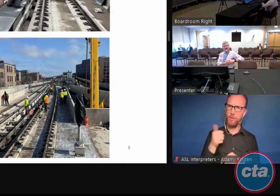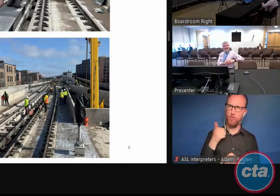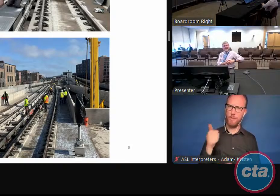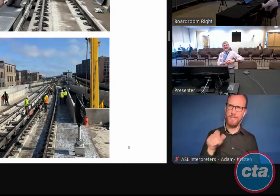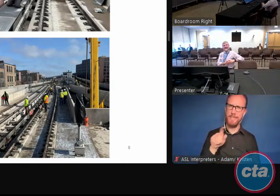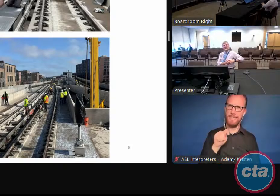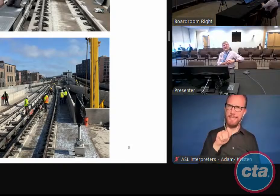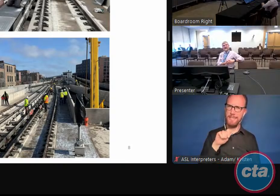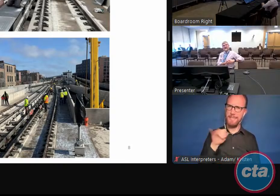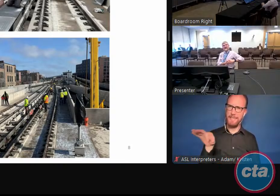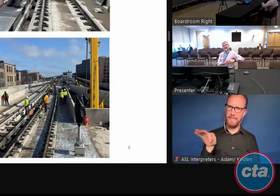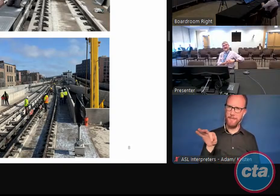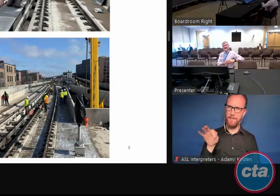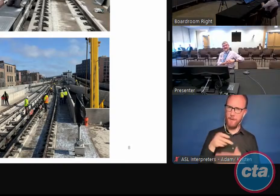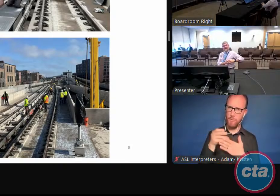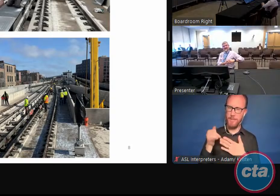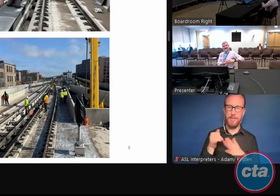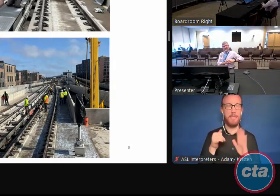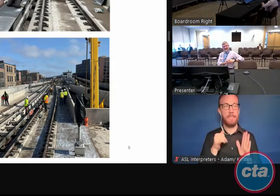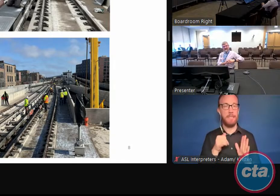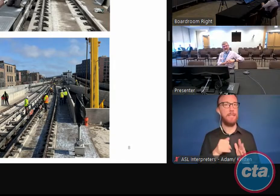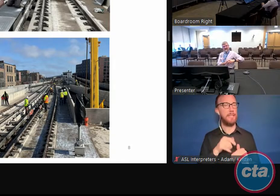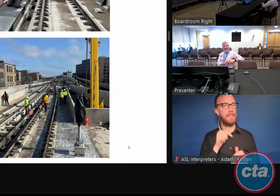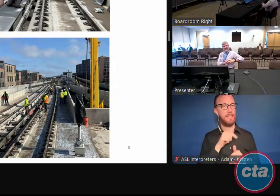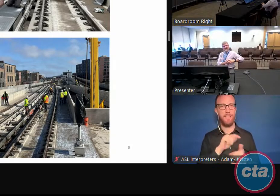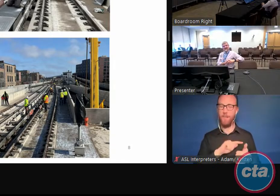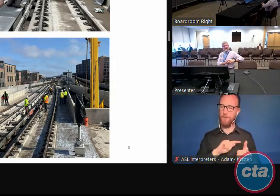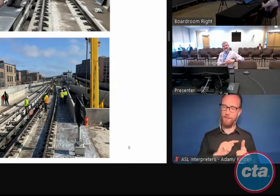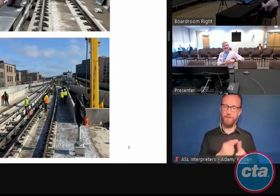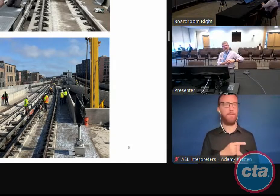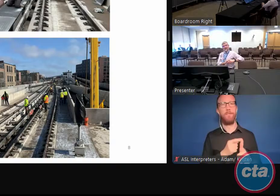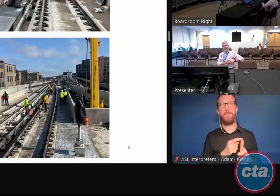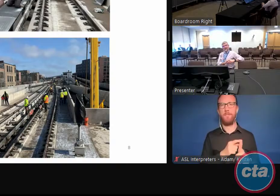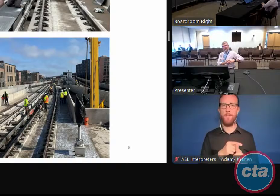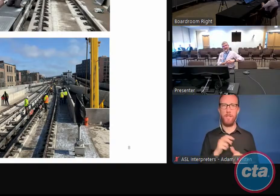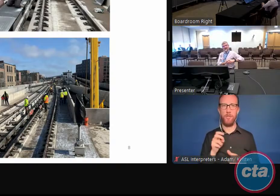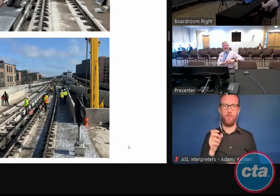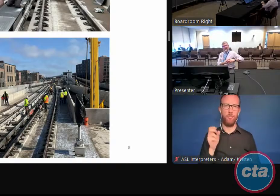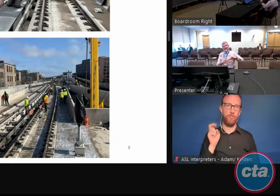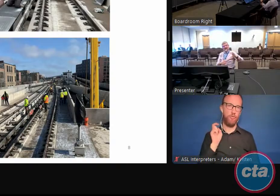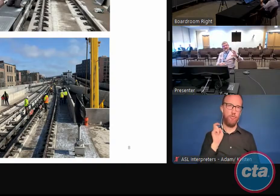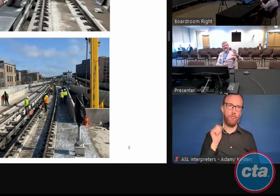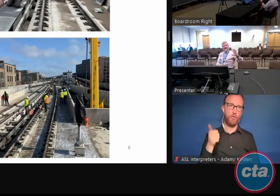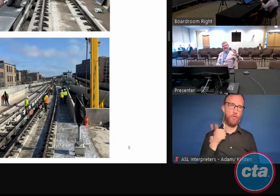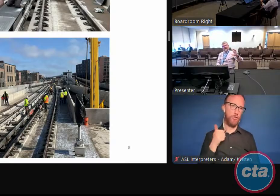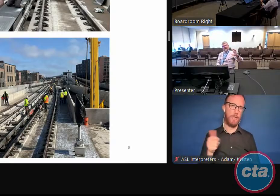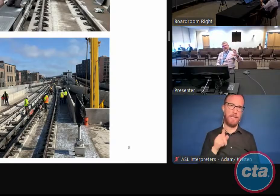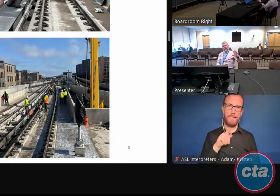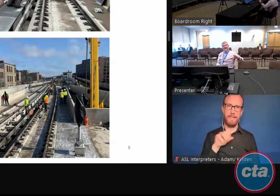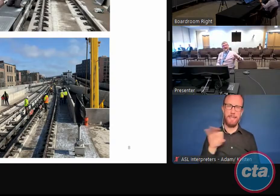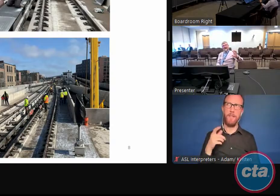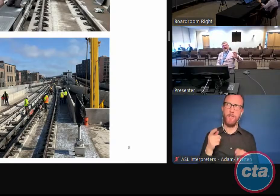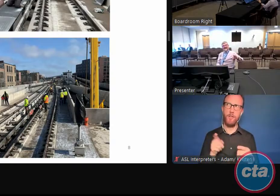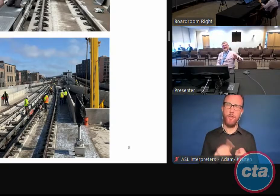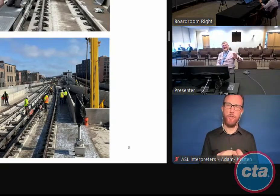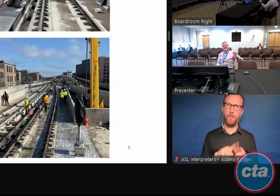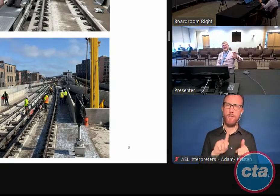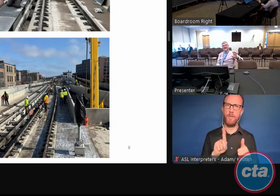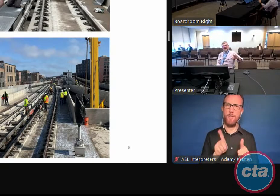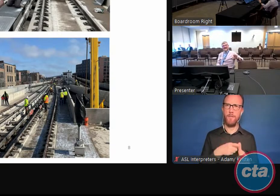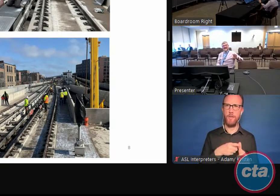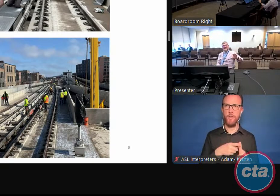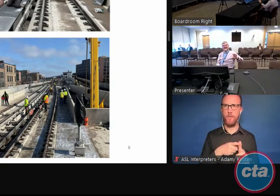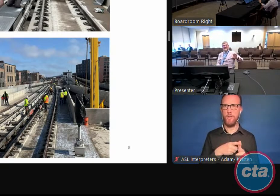It's a transit ticket. The original transit. Okay, that's it. It is also the original or